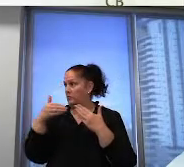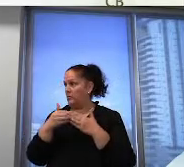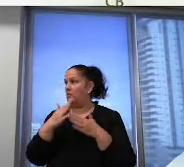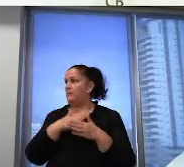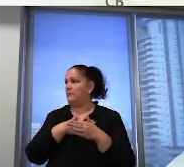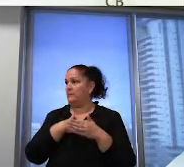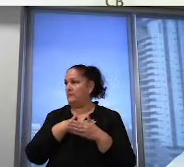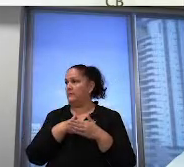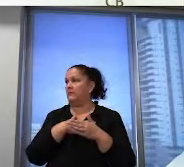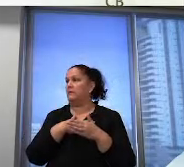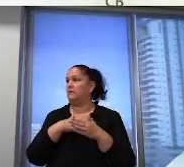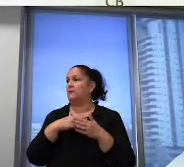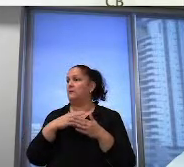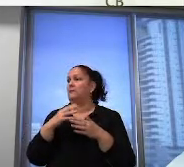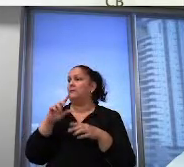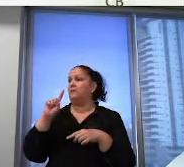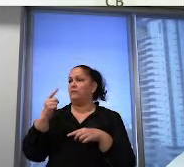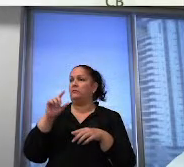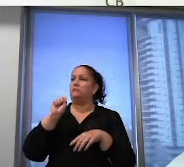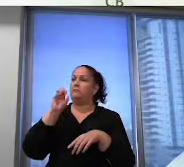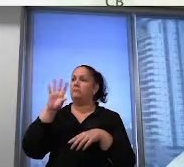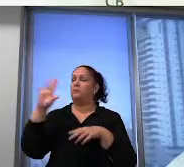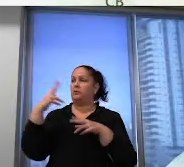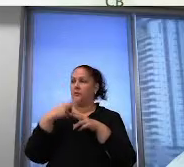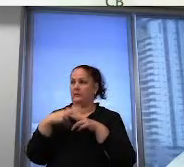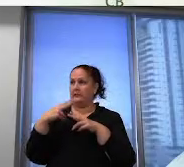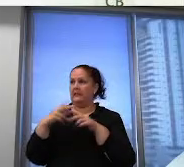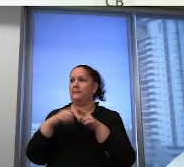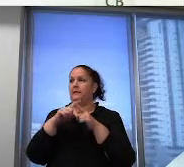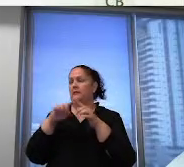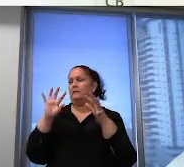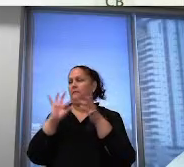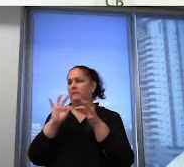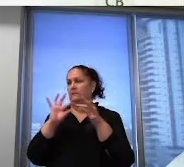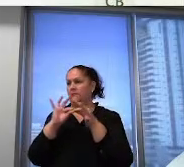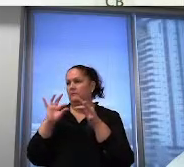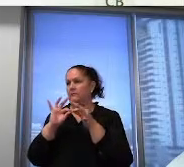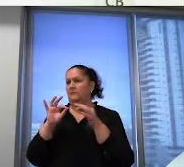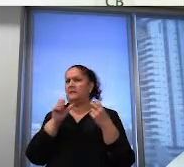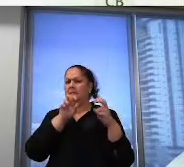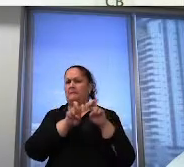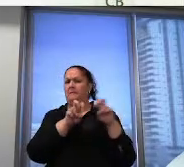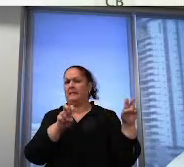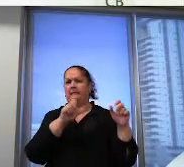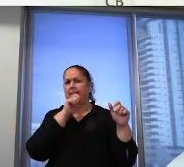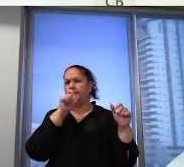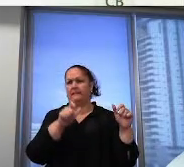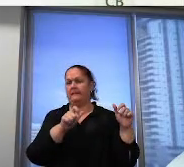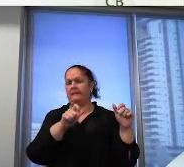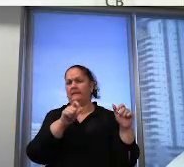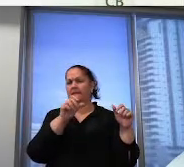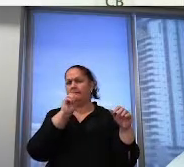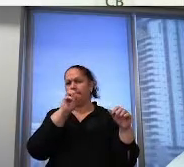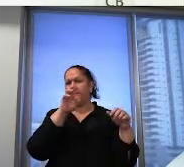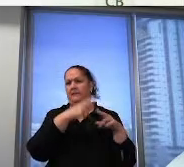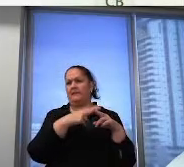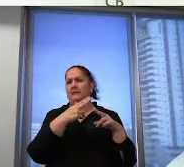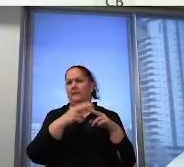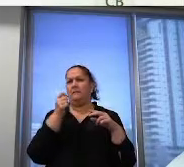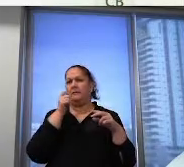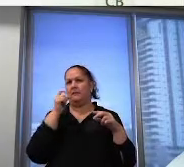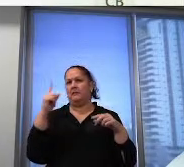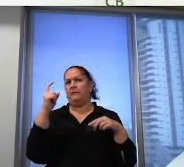all, please precede your comments with your name. That won't be necessary for the panelists because the questioner will always